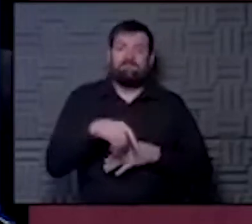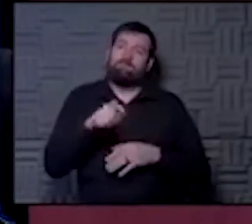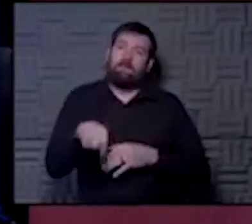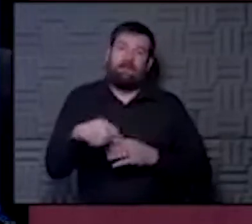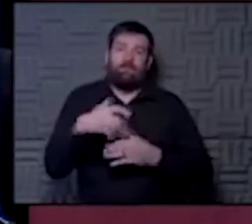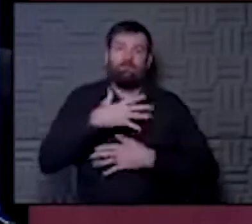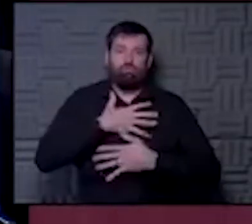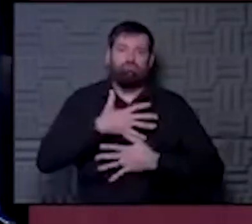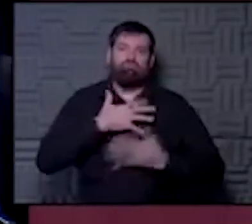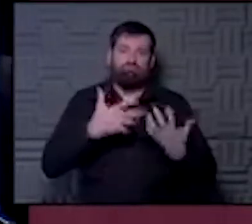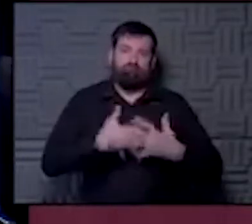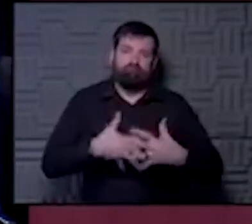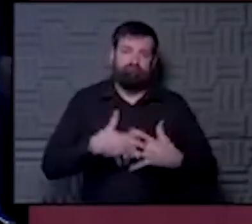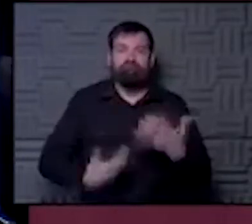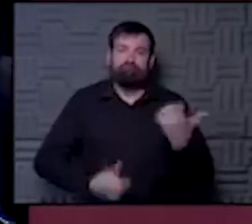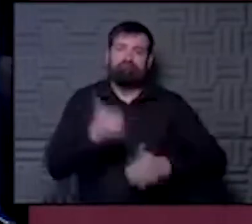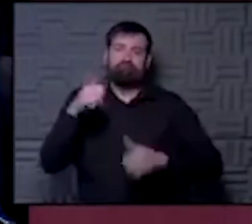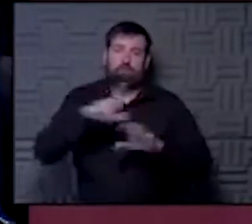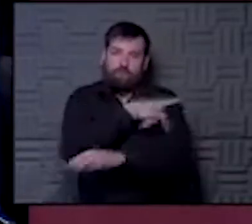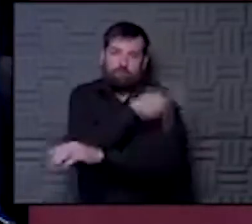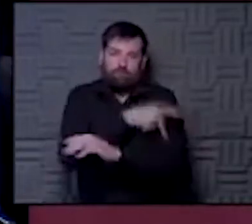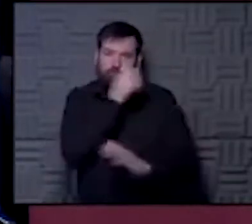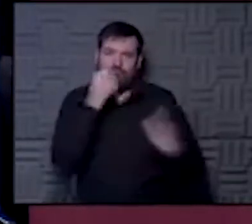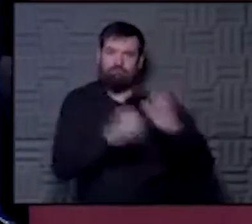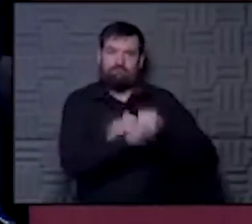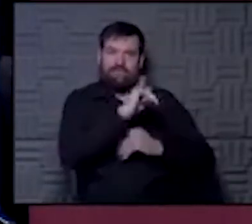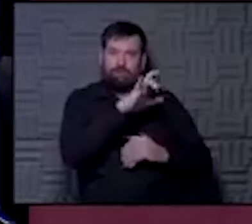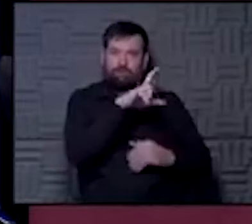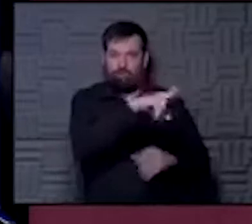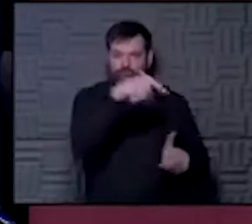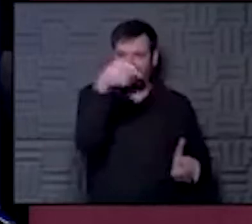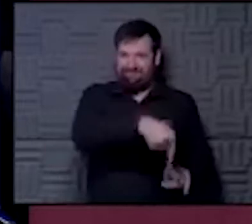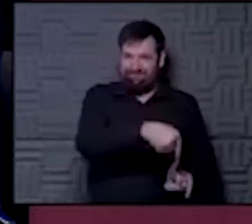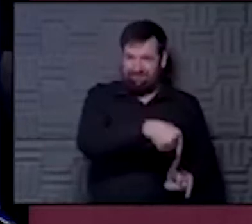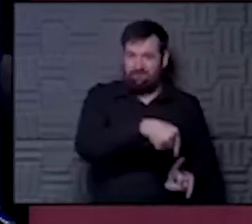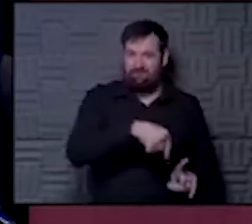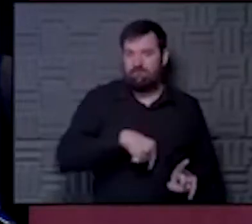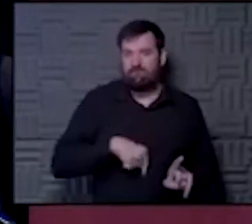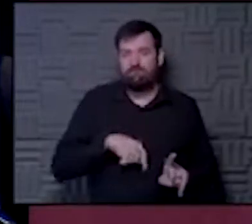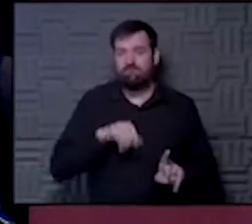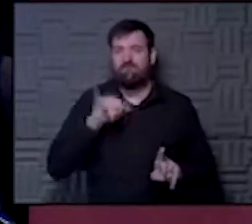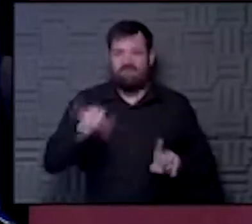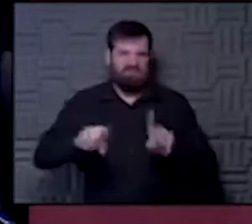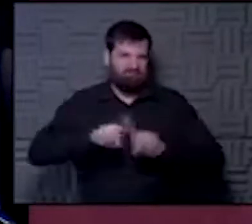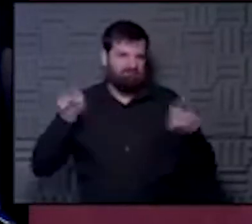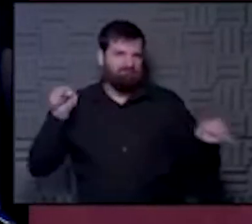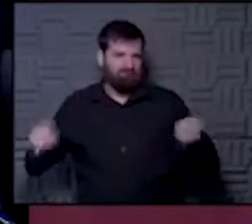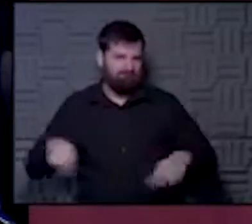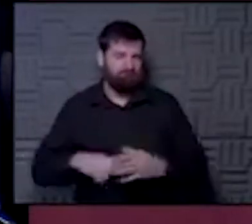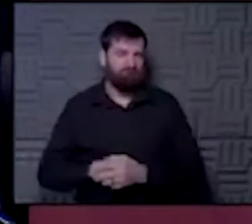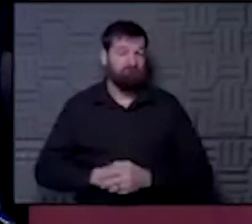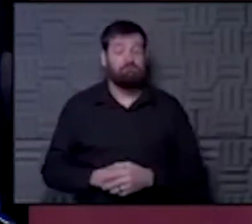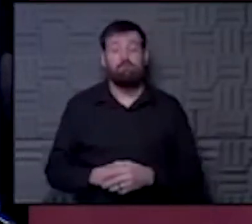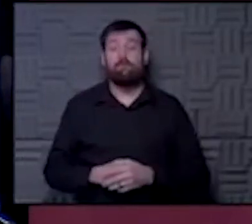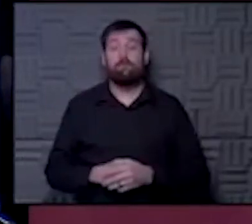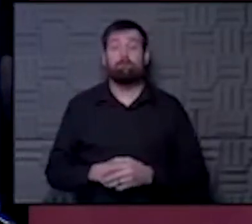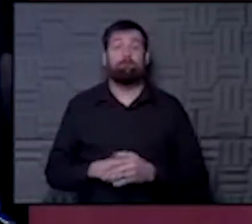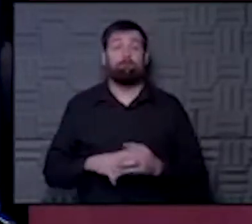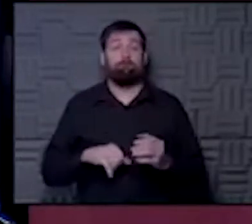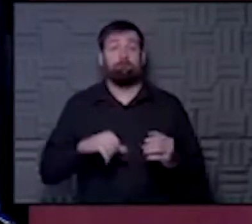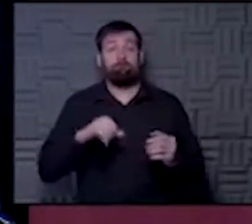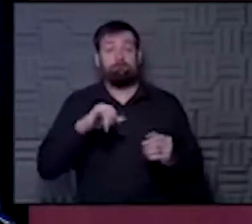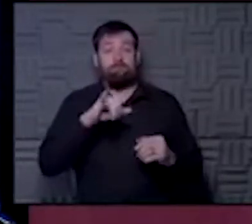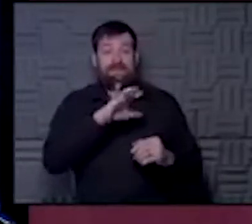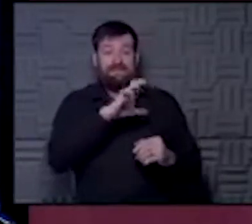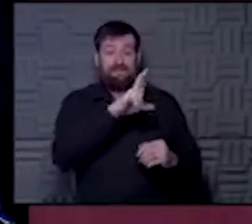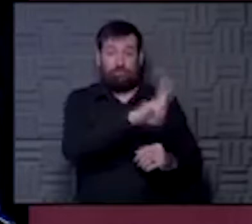the overwhelming majority of patients who are in the ICU, and that's what marks the differential. And what we would say is that's an ICU patient.